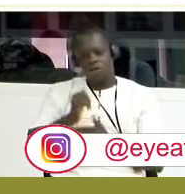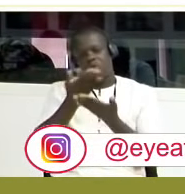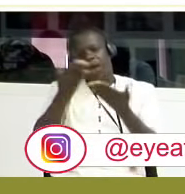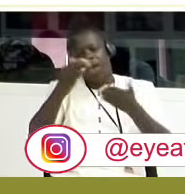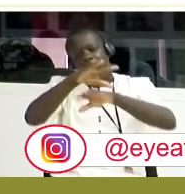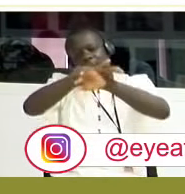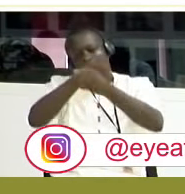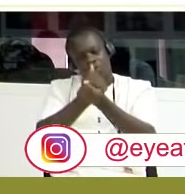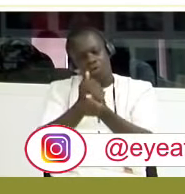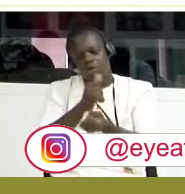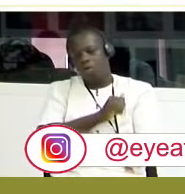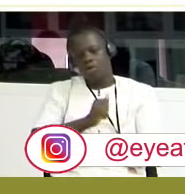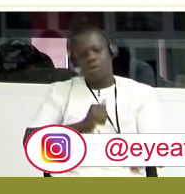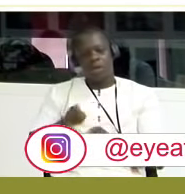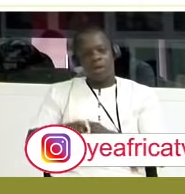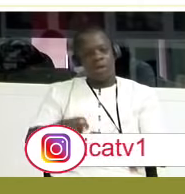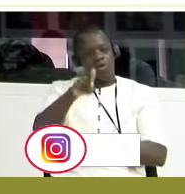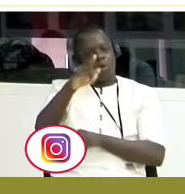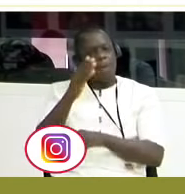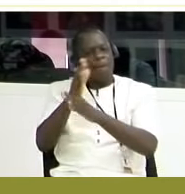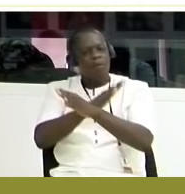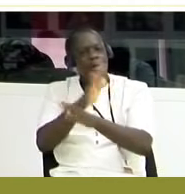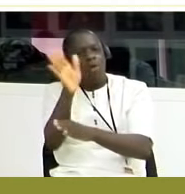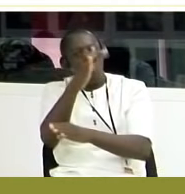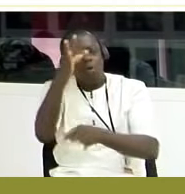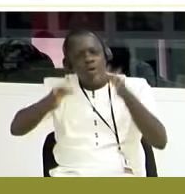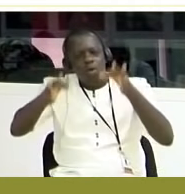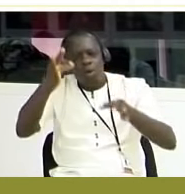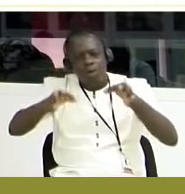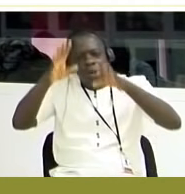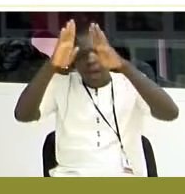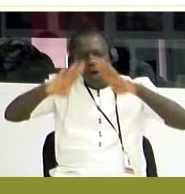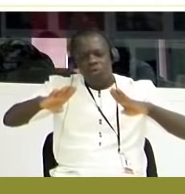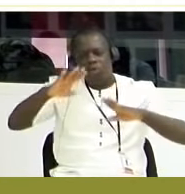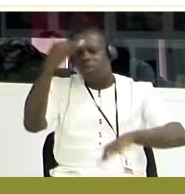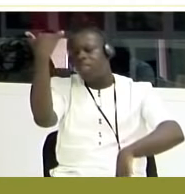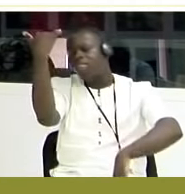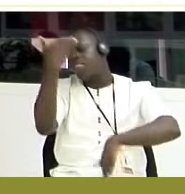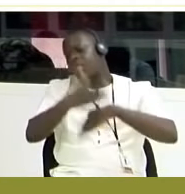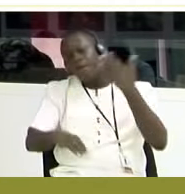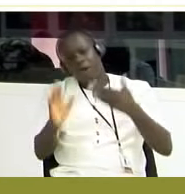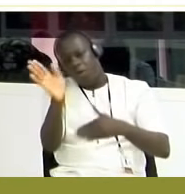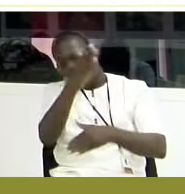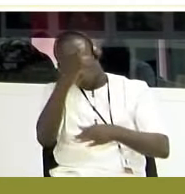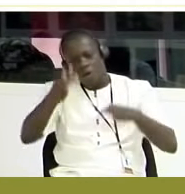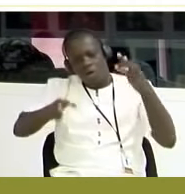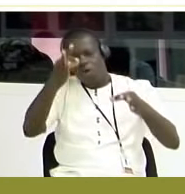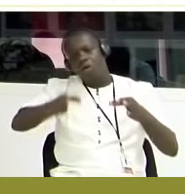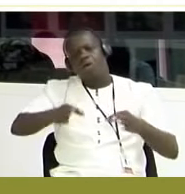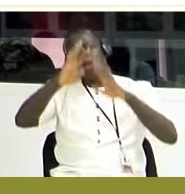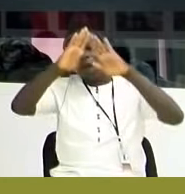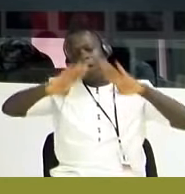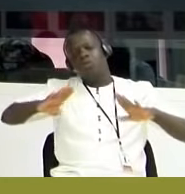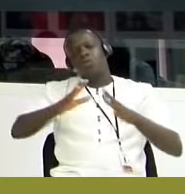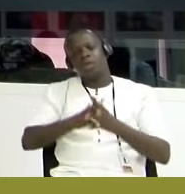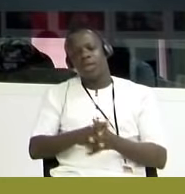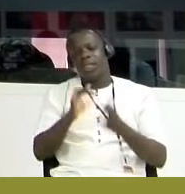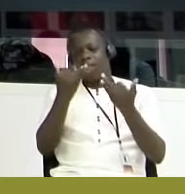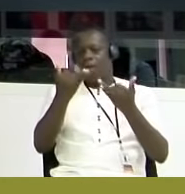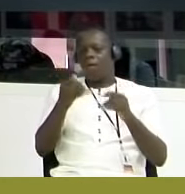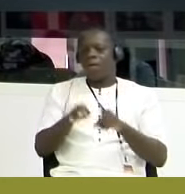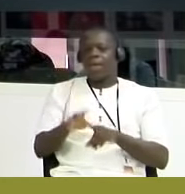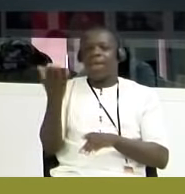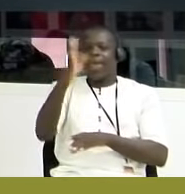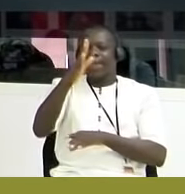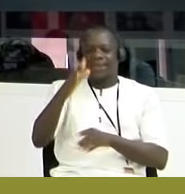Did you ever appear before a court of law? Never appeared before any court of law. At any point during that period, were